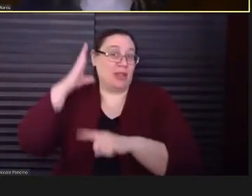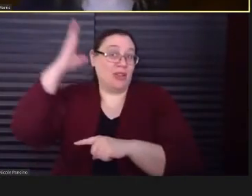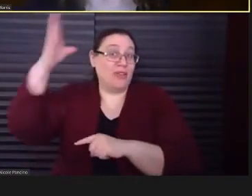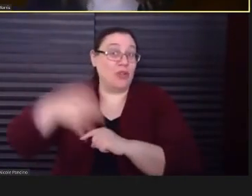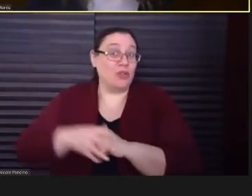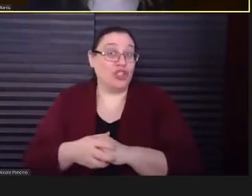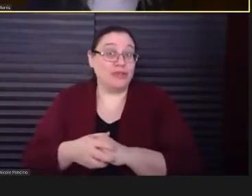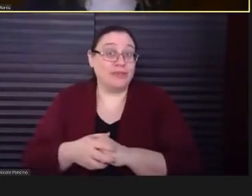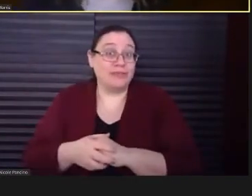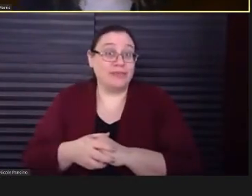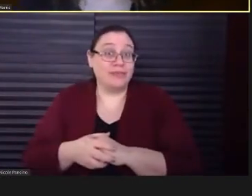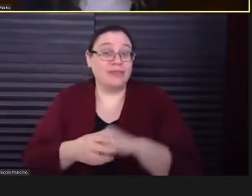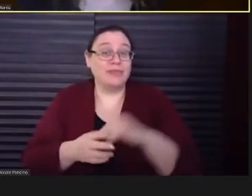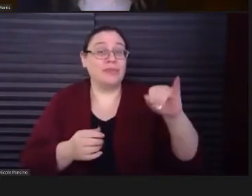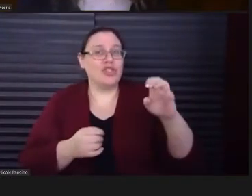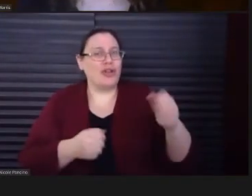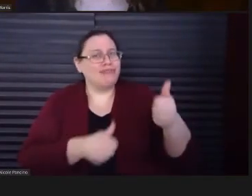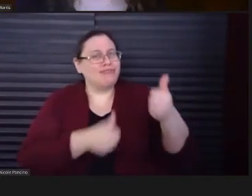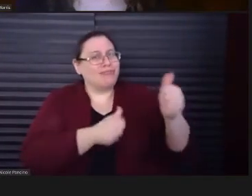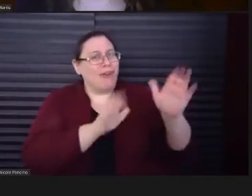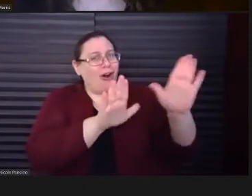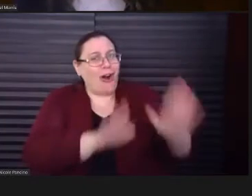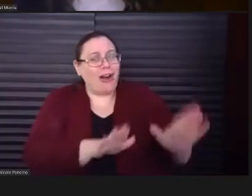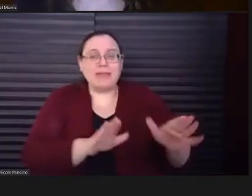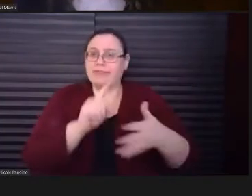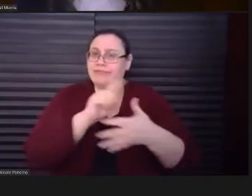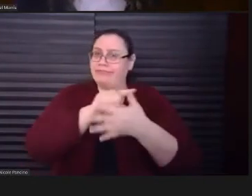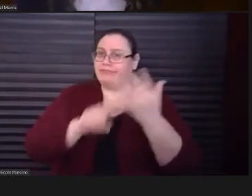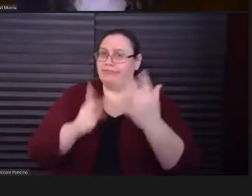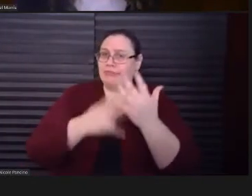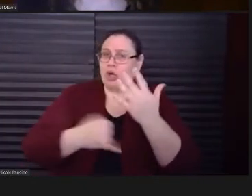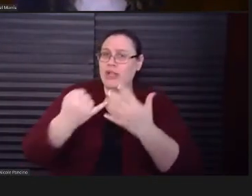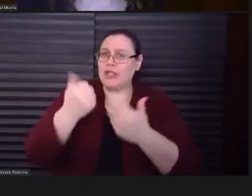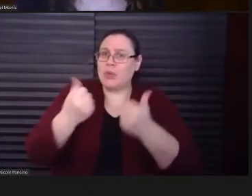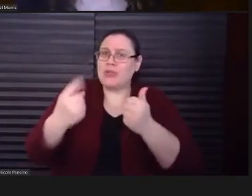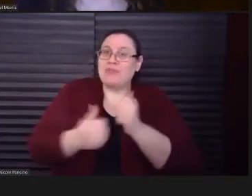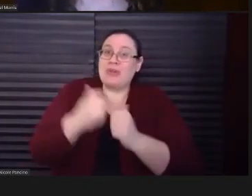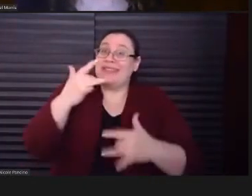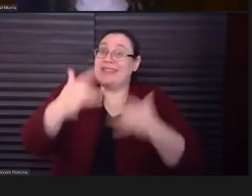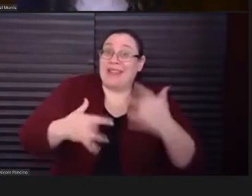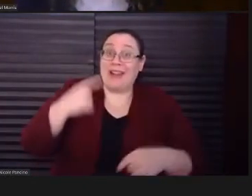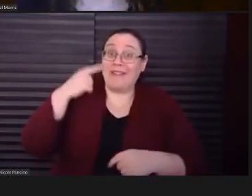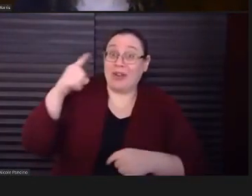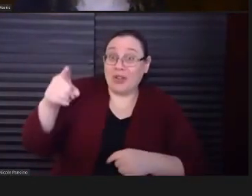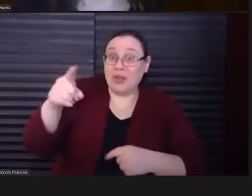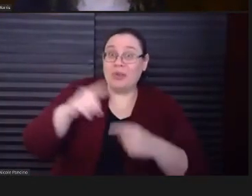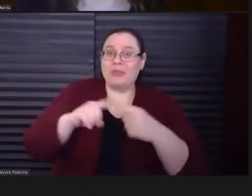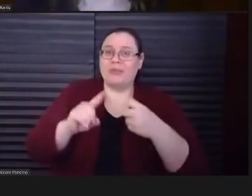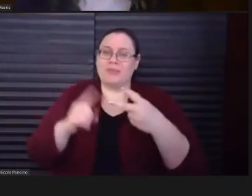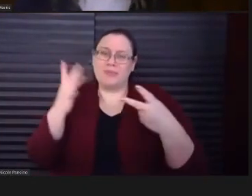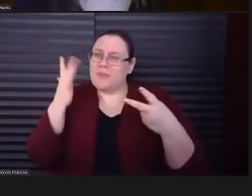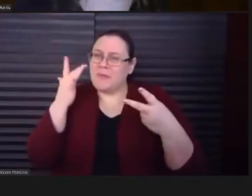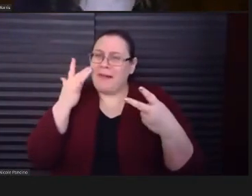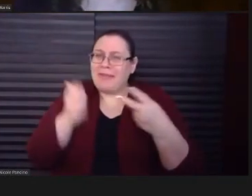That's awesome. And from all these projects, which one excites you the most and why?